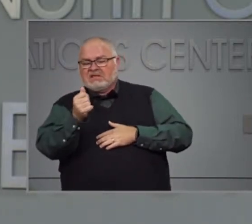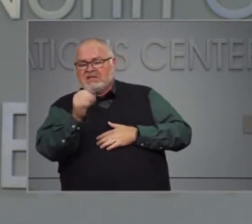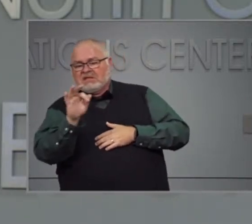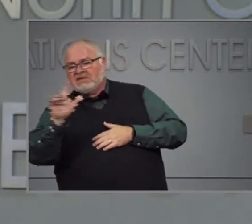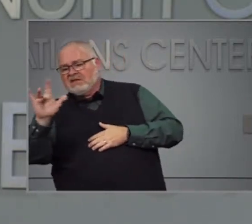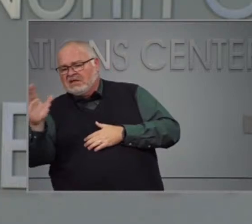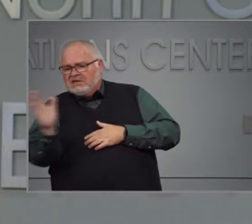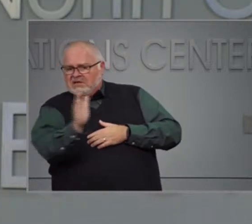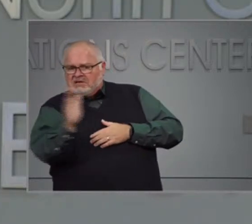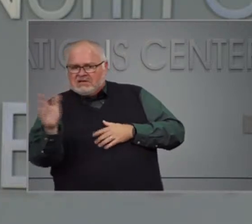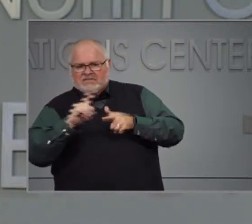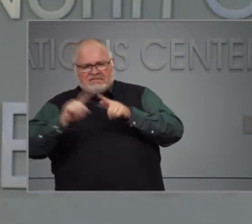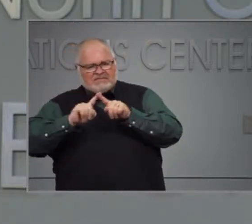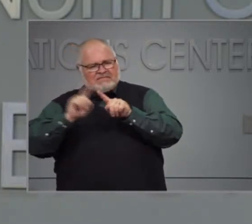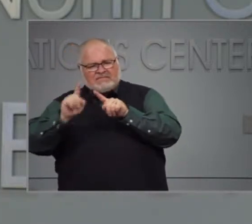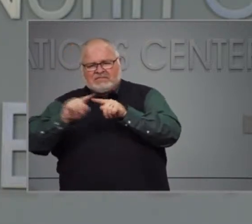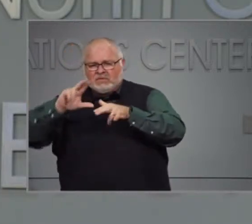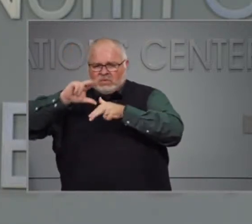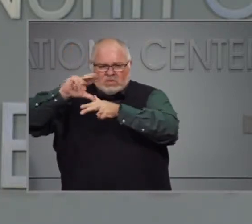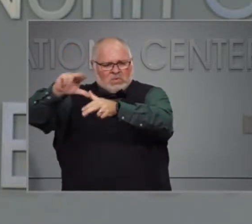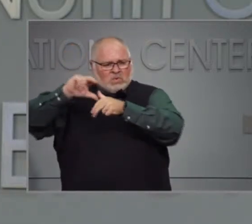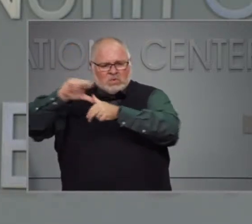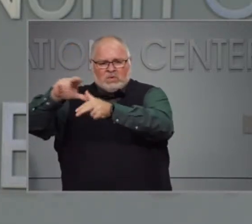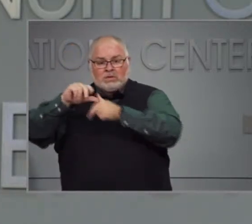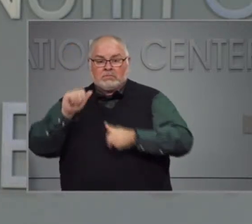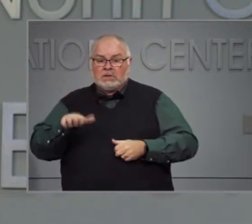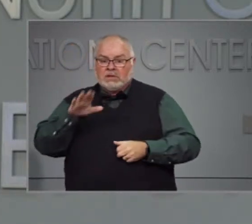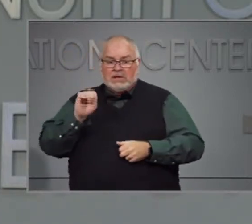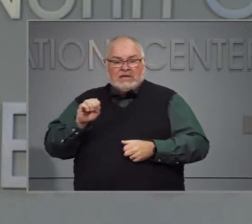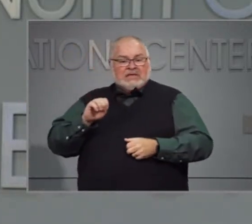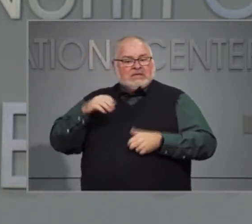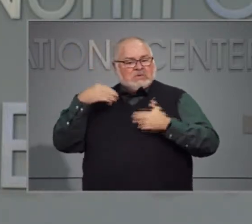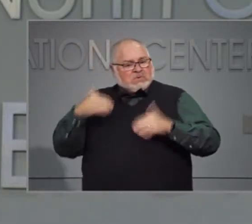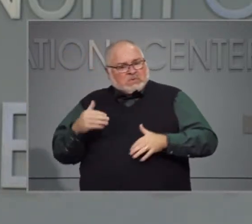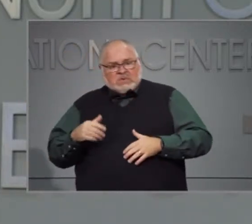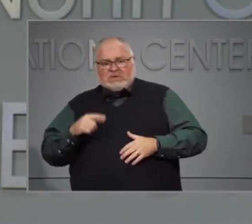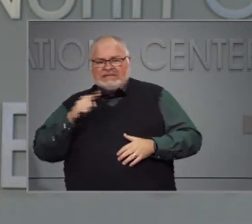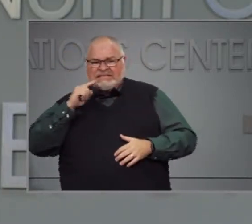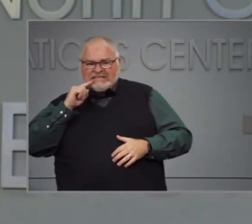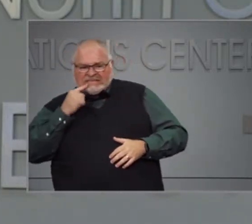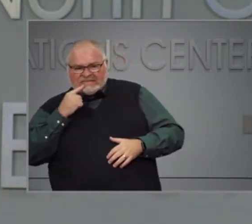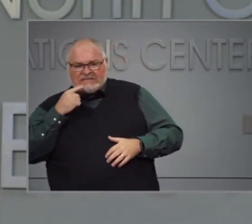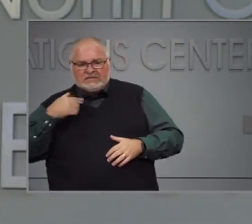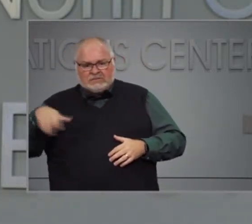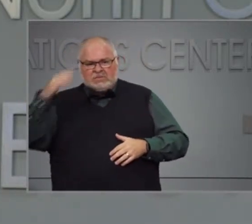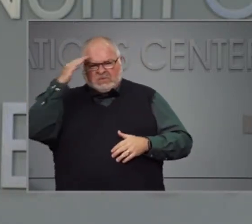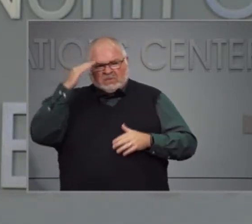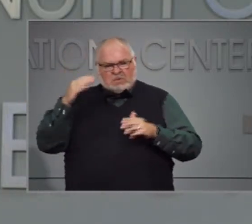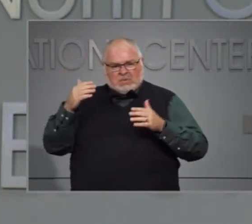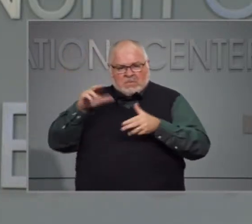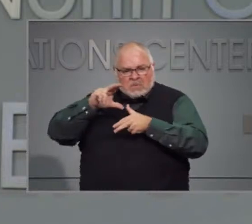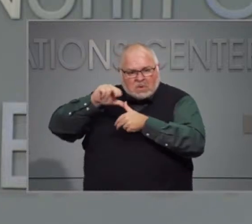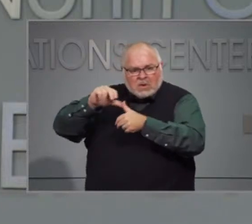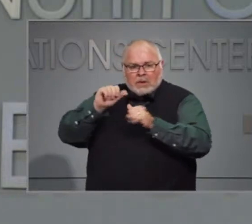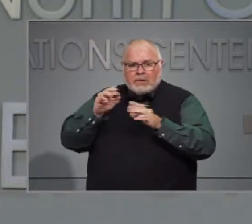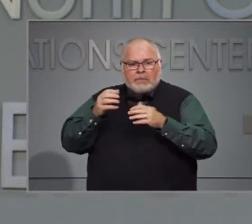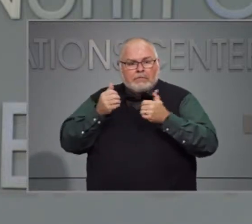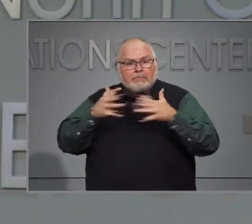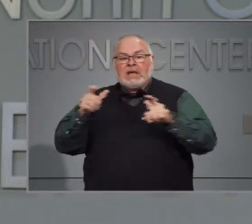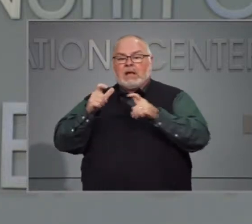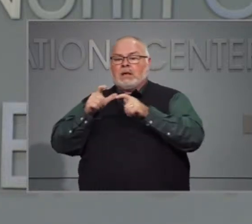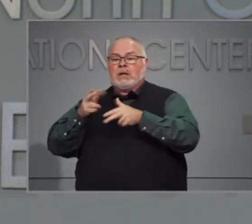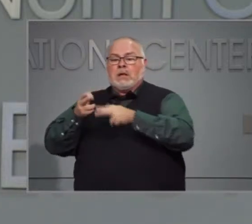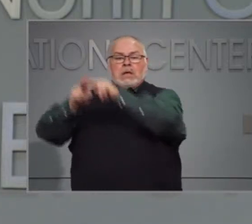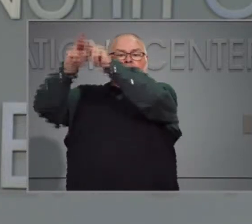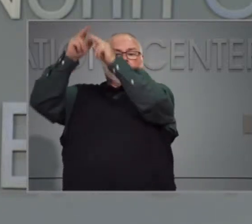be major hurricanes. Here in North Carolina, we know that even a small storm can cause damage. We urge you to